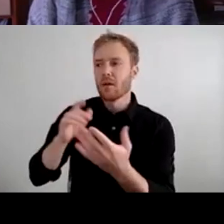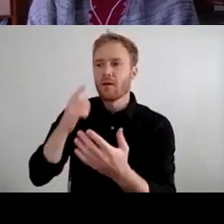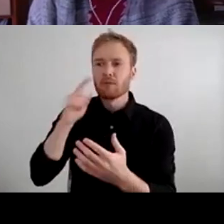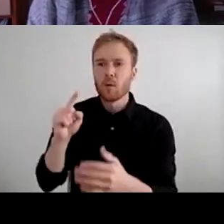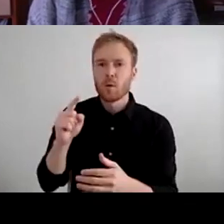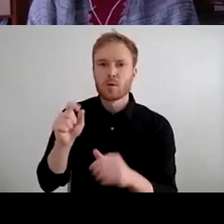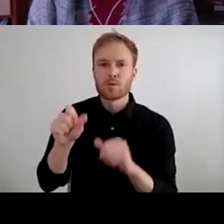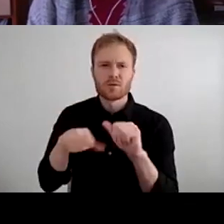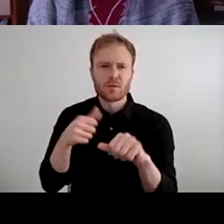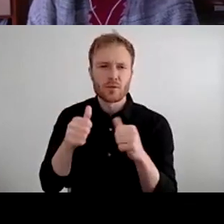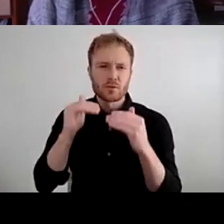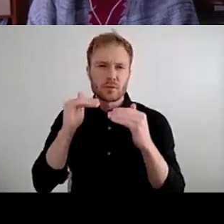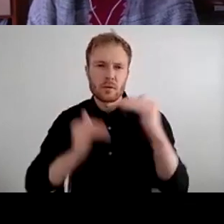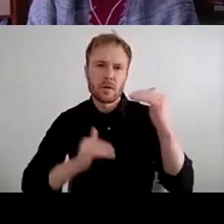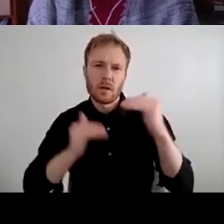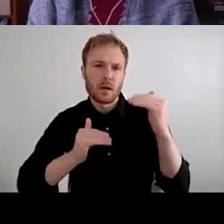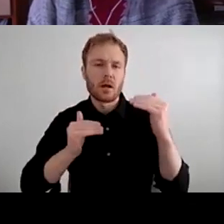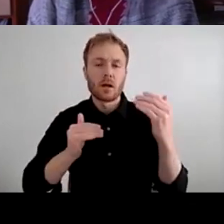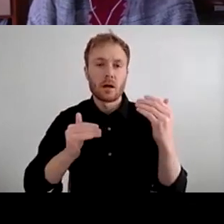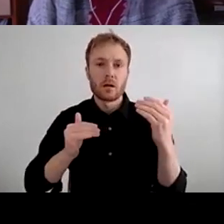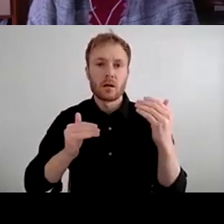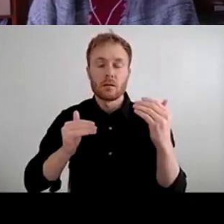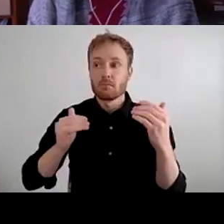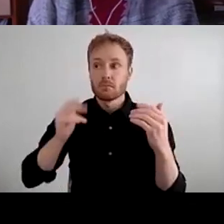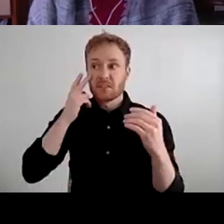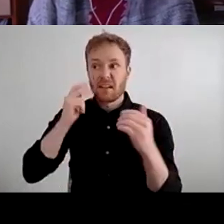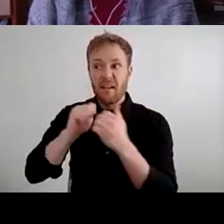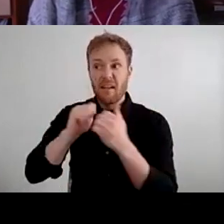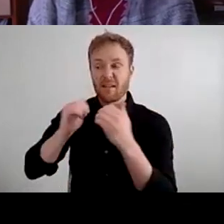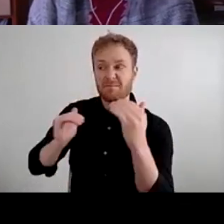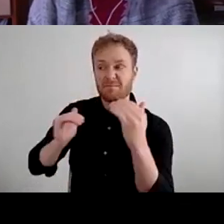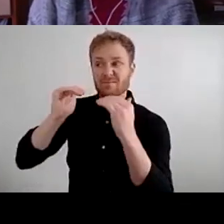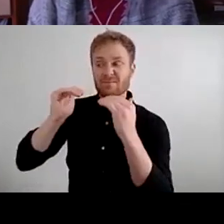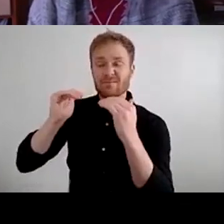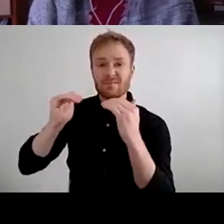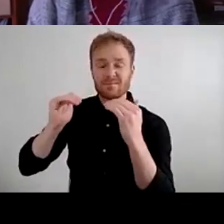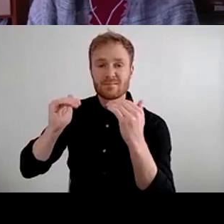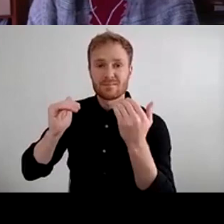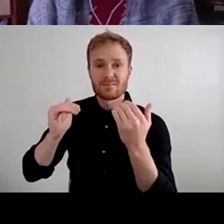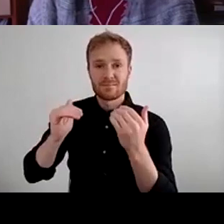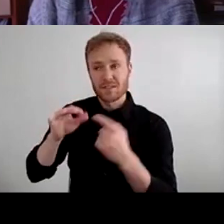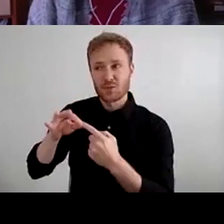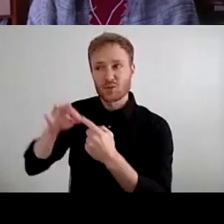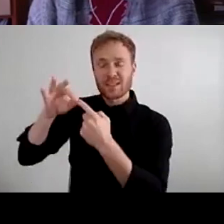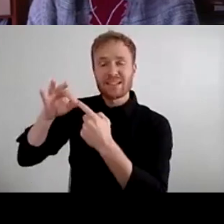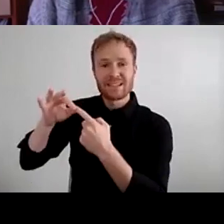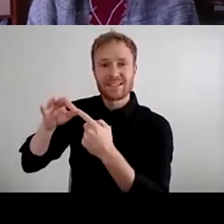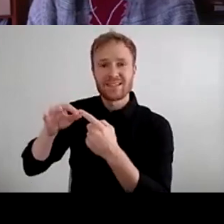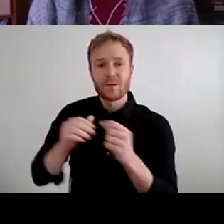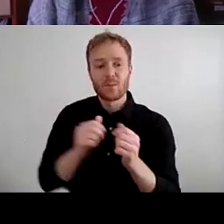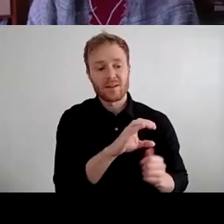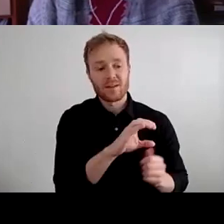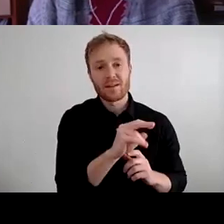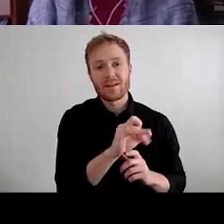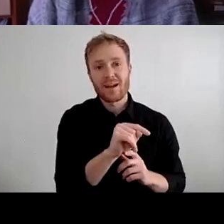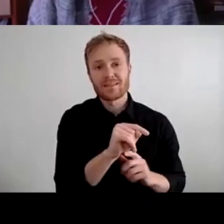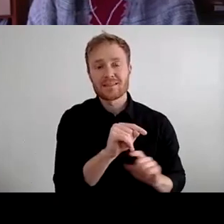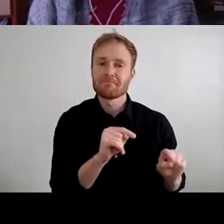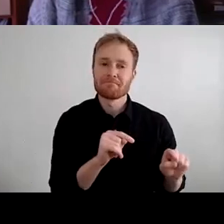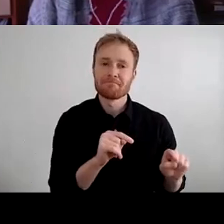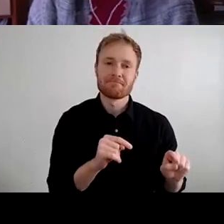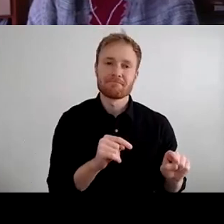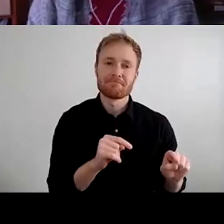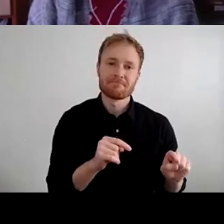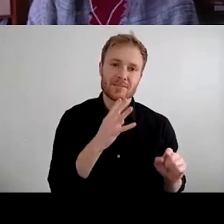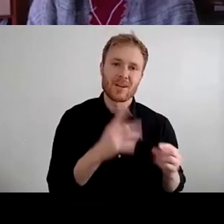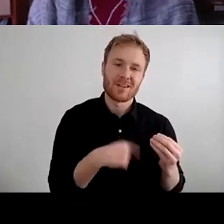social inequities in their community, right, is unique because with Connect, it's you're talking about what's